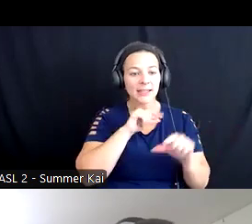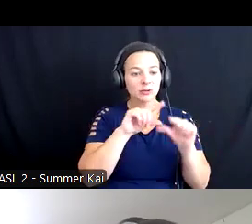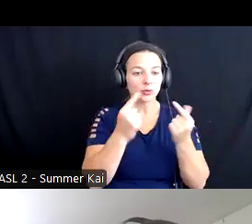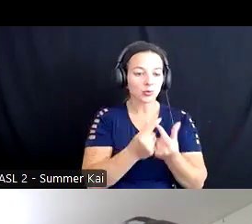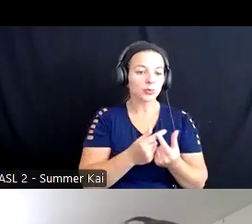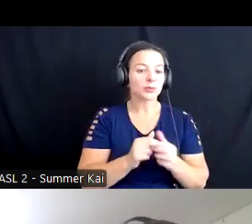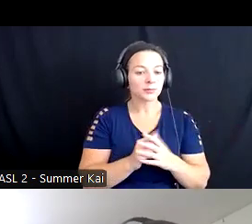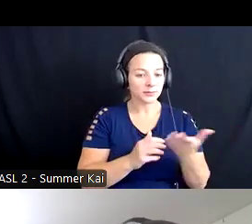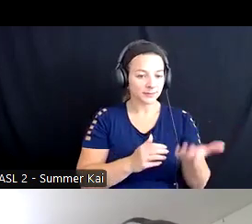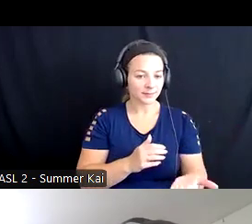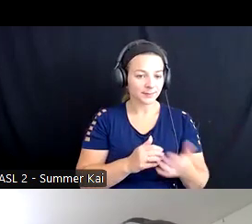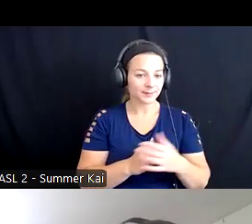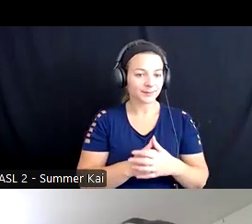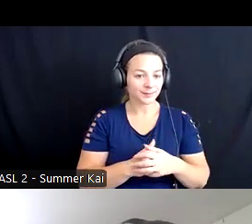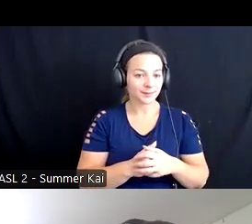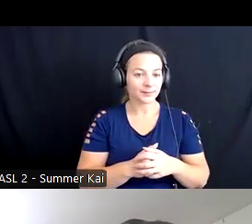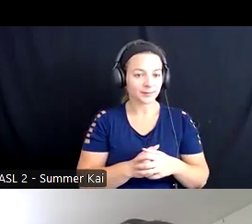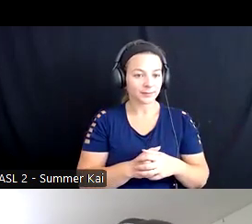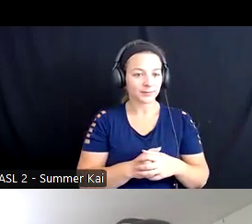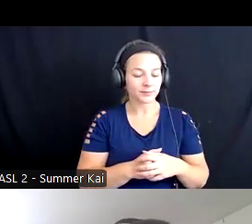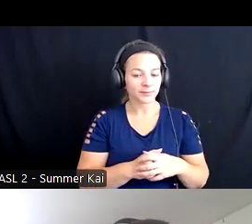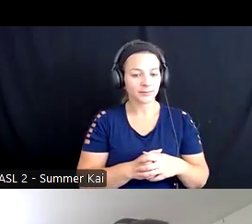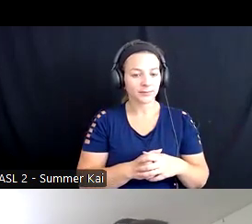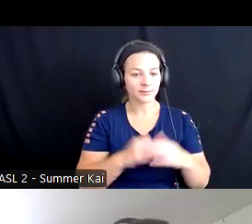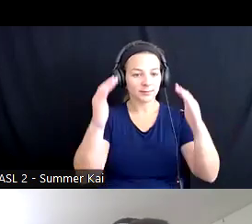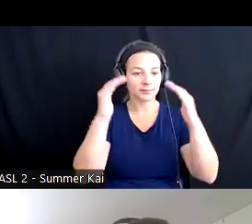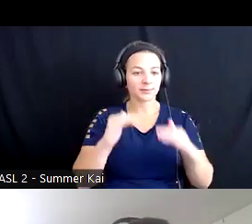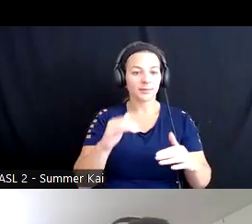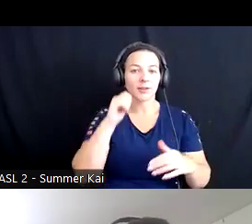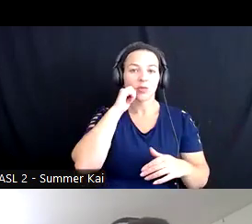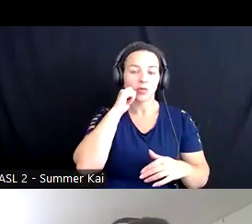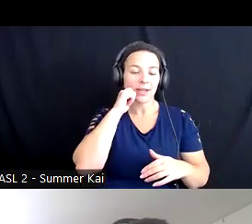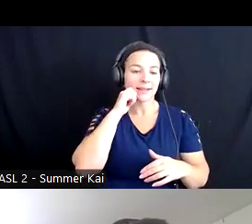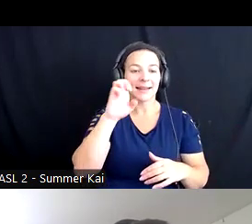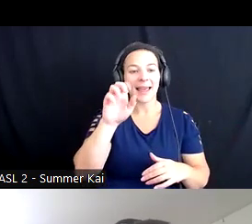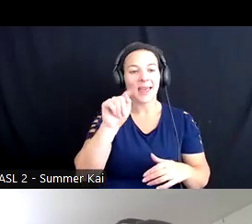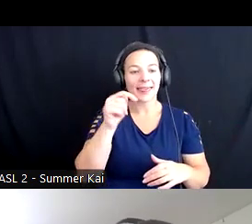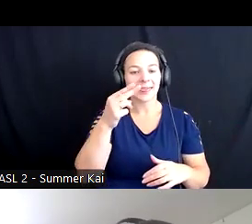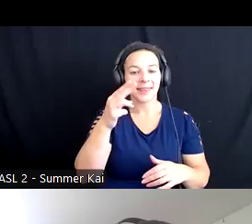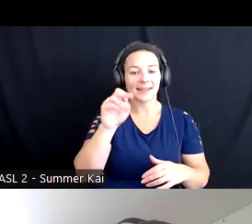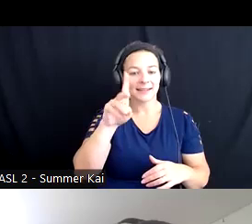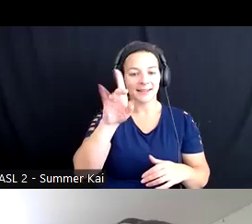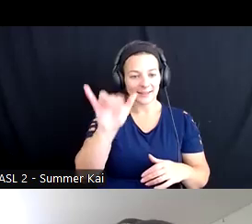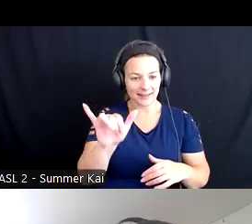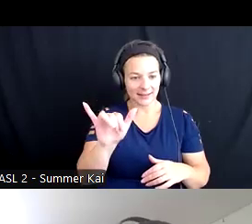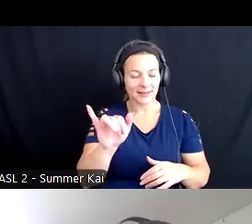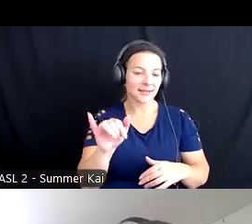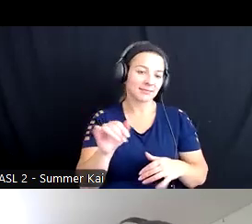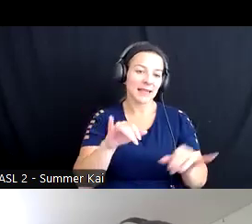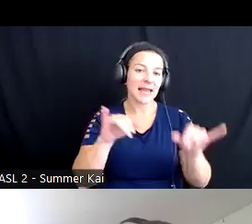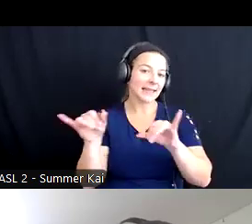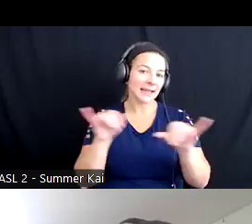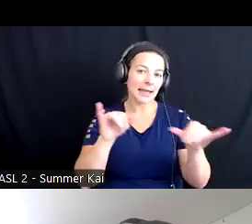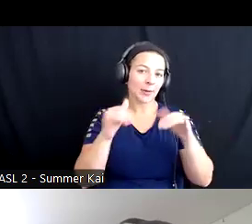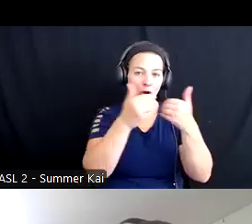Sacramento County, as well as the state. Next section is race and ethnicity, which covers a similar breakdown